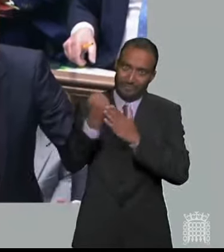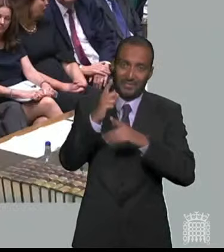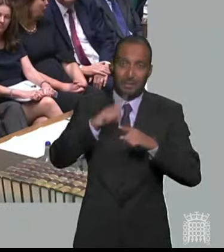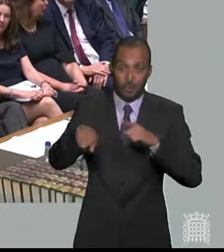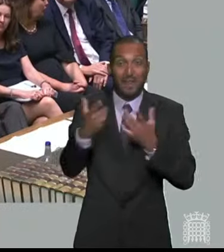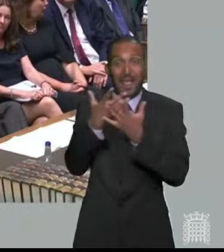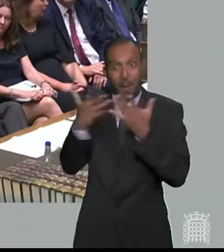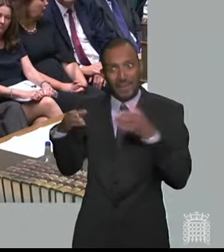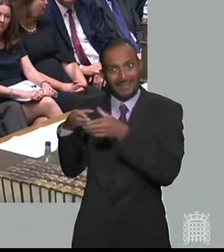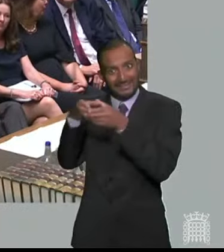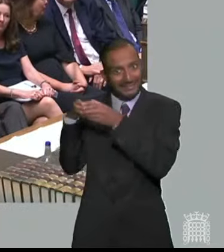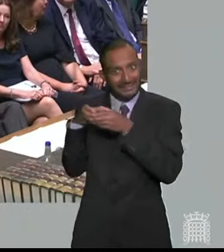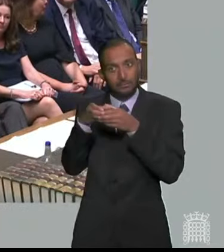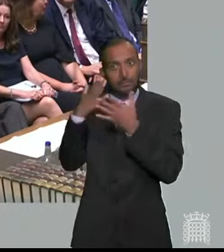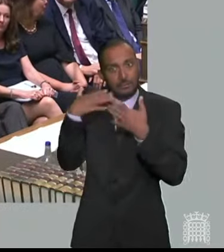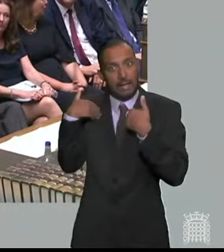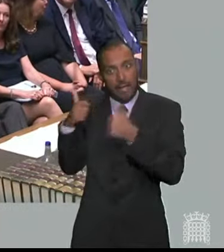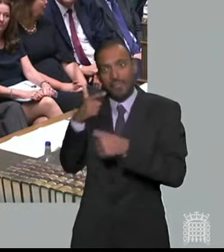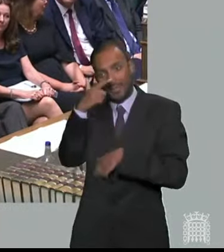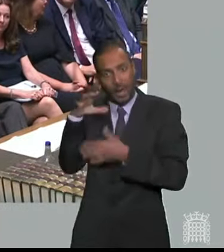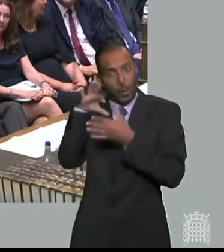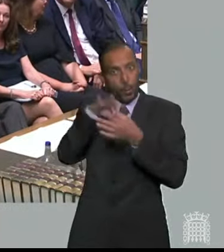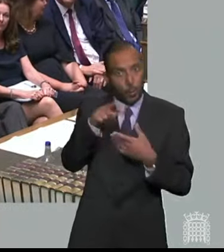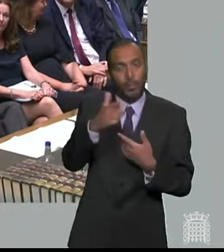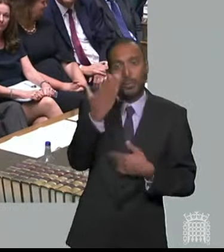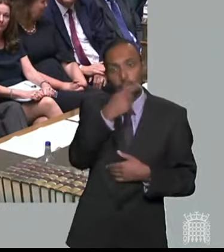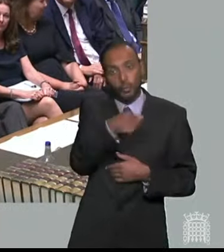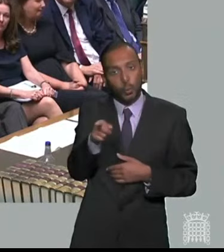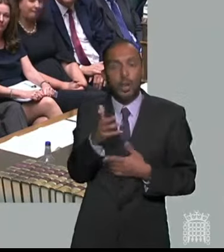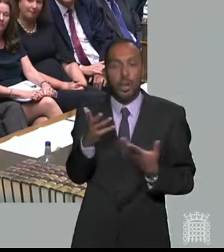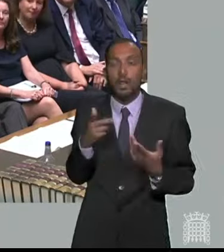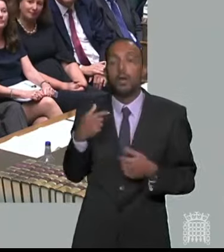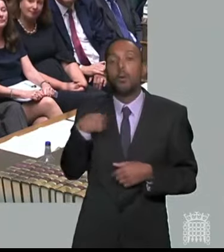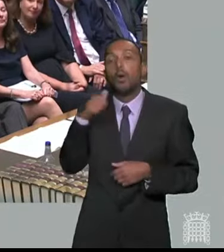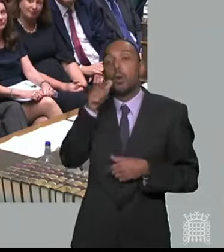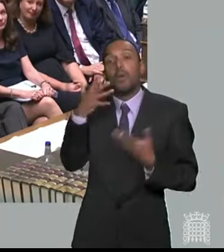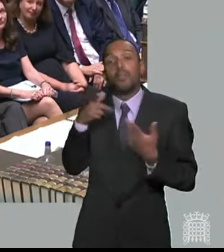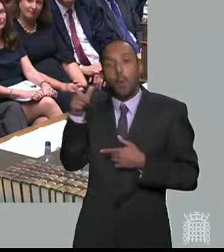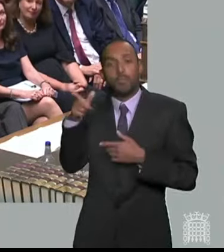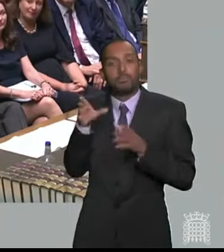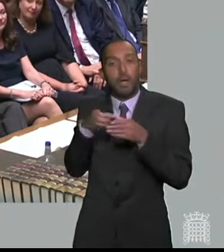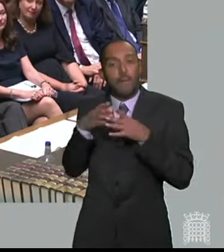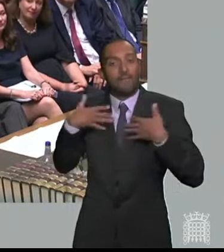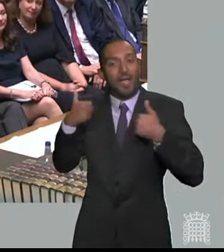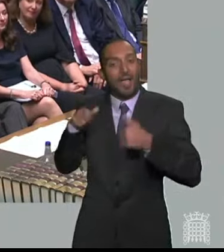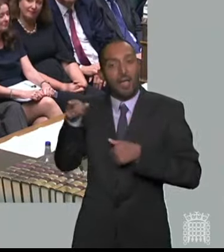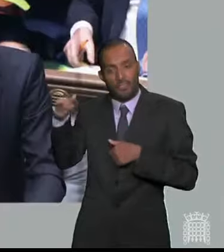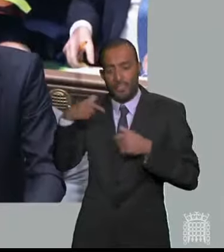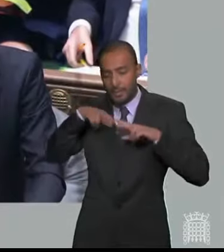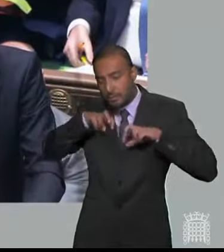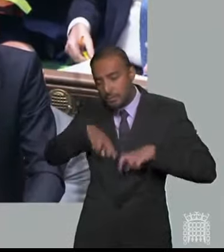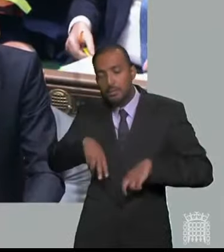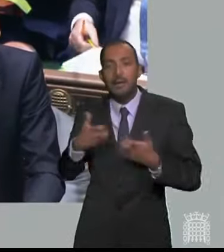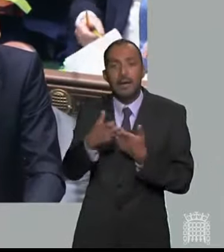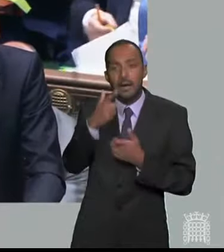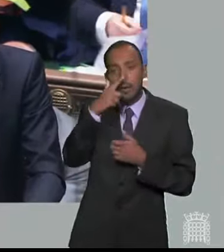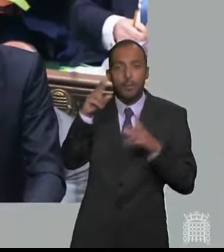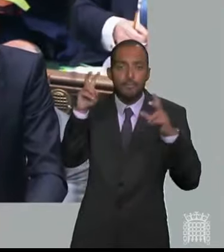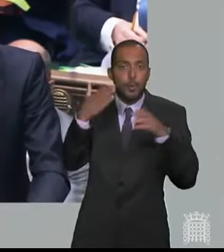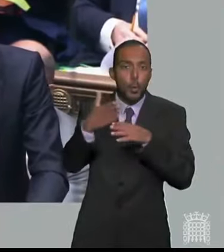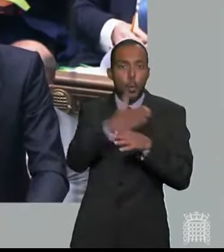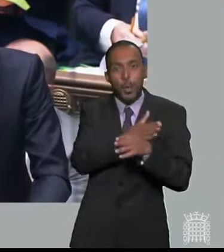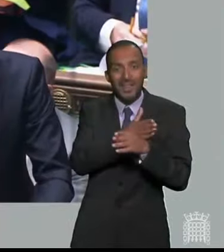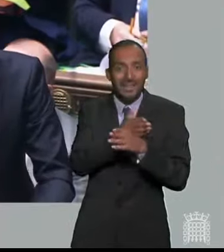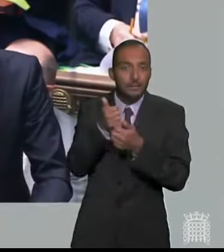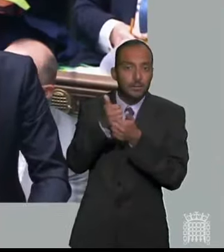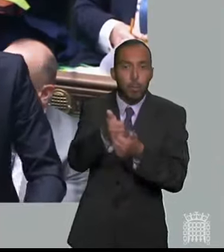schools and expanding community services. I know DHSE is looking at the role that early support hubs might play in this plan,